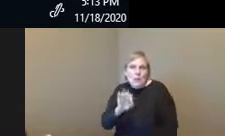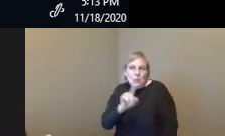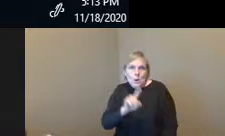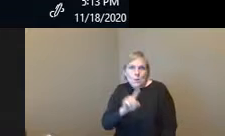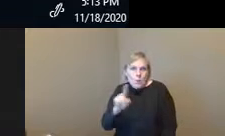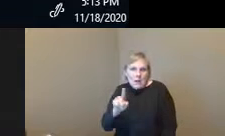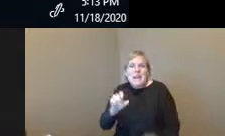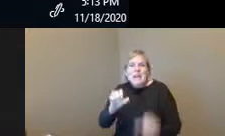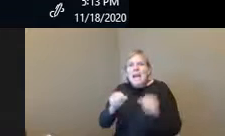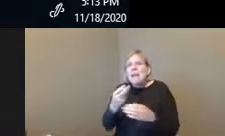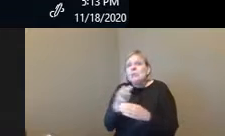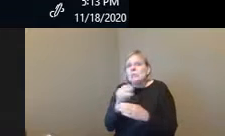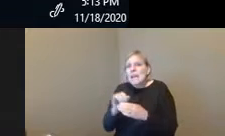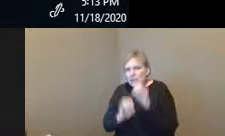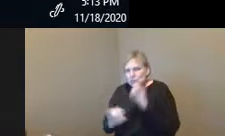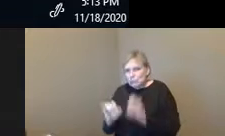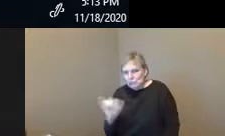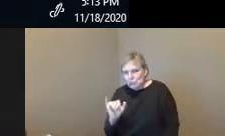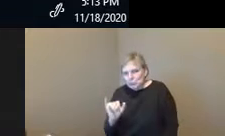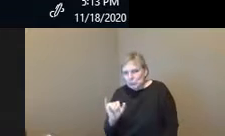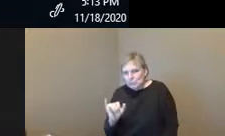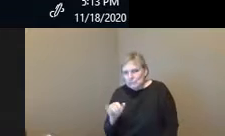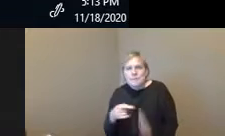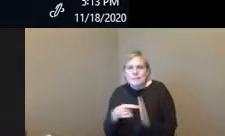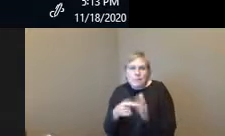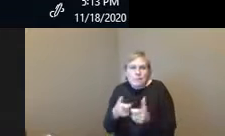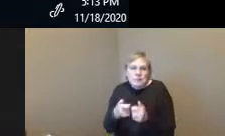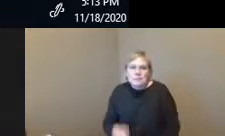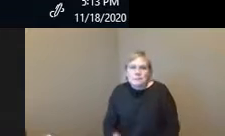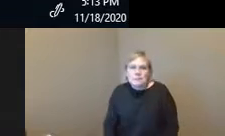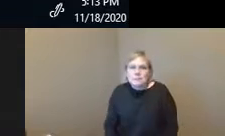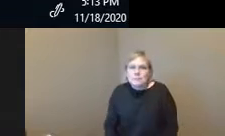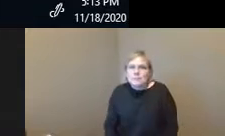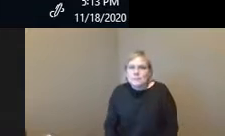that could use that evaluation as well.